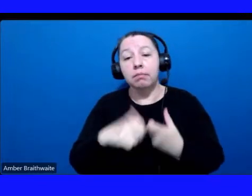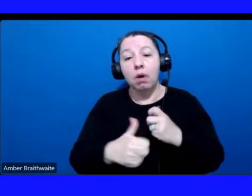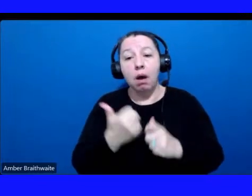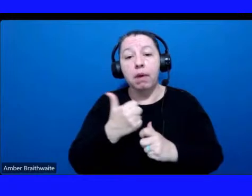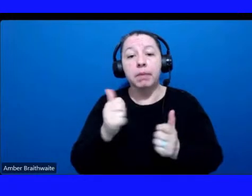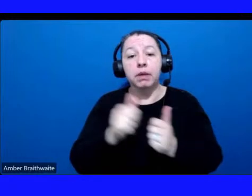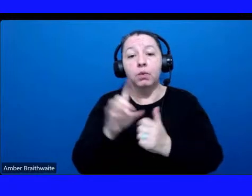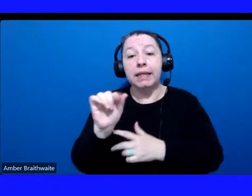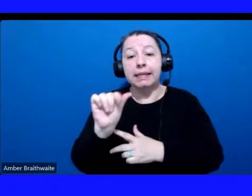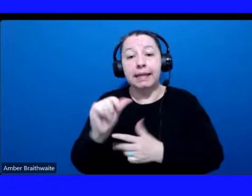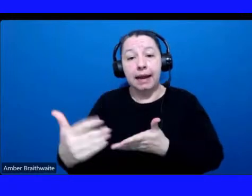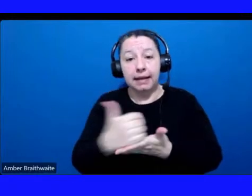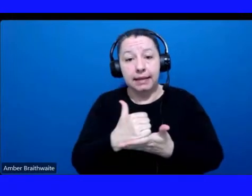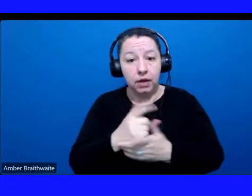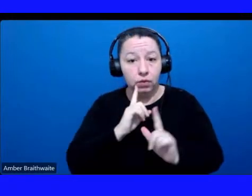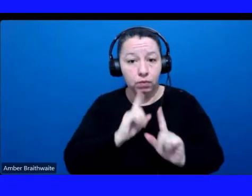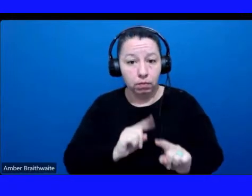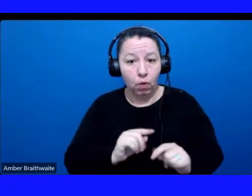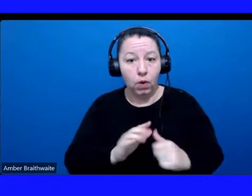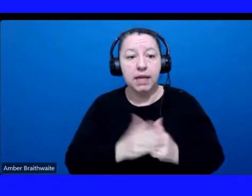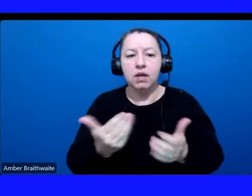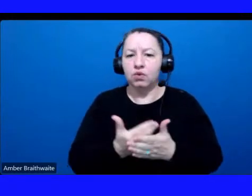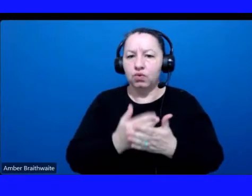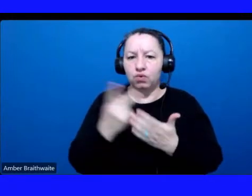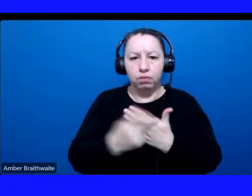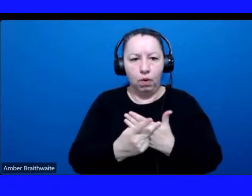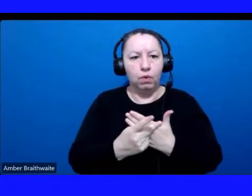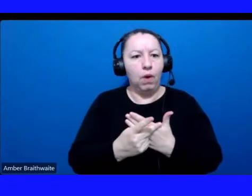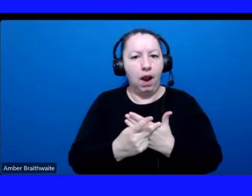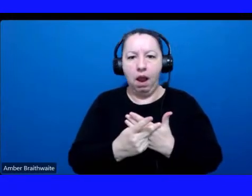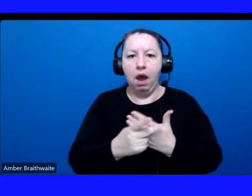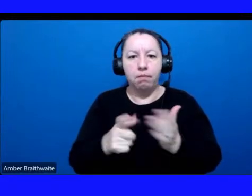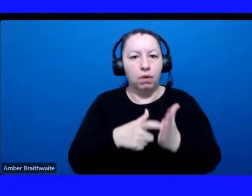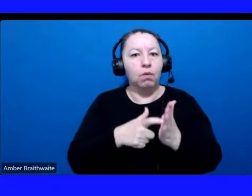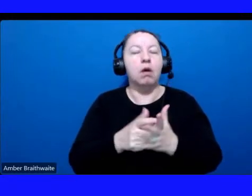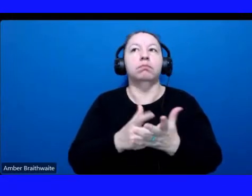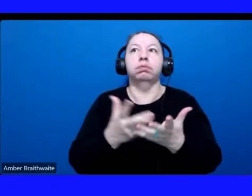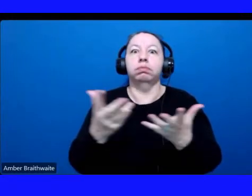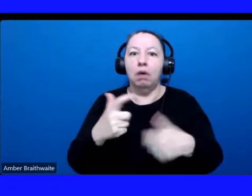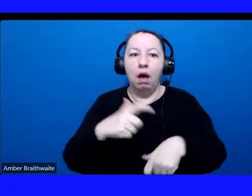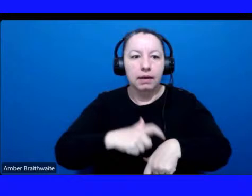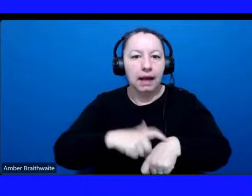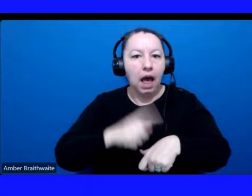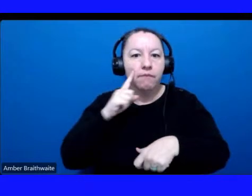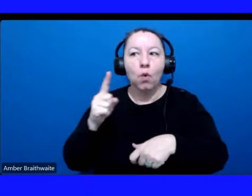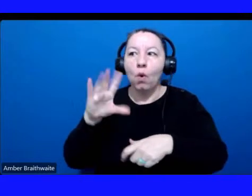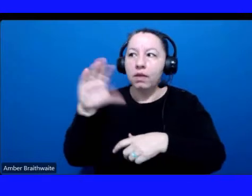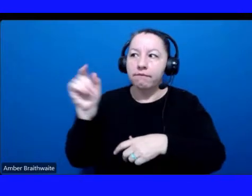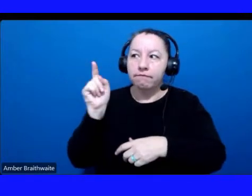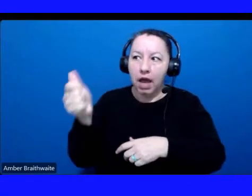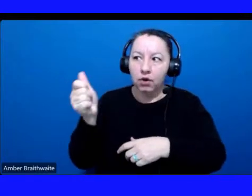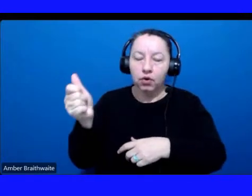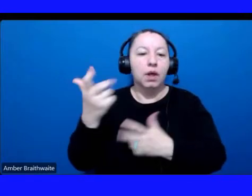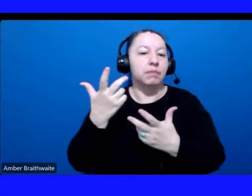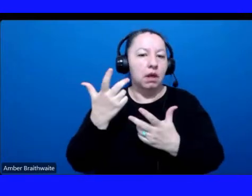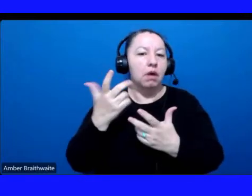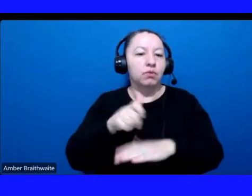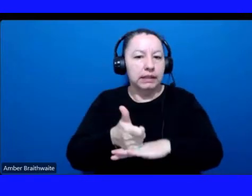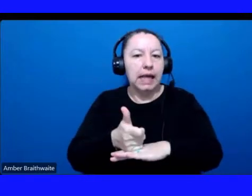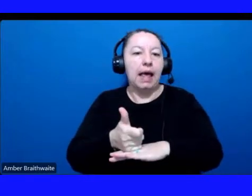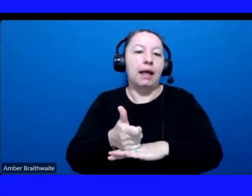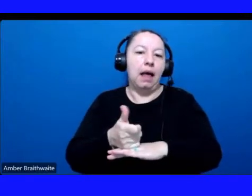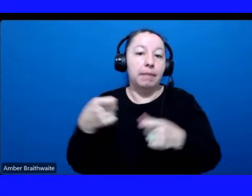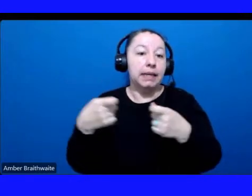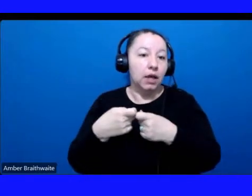that patient population. This new contract will expand eligibility and access, so post-release services will now